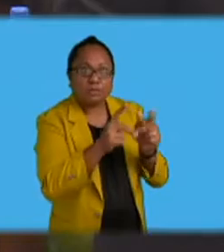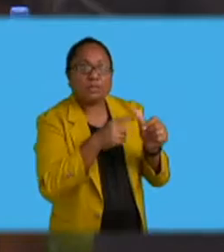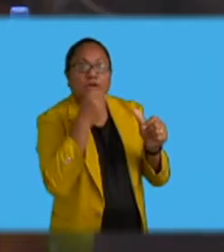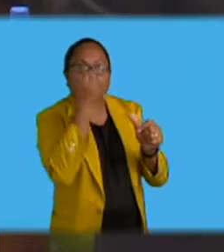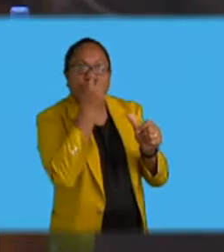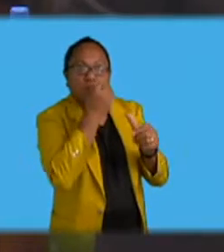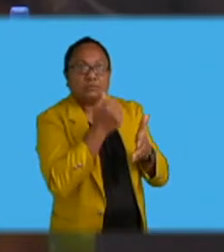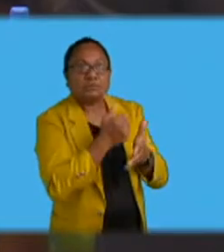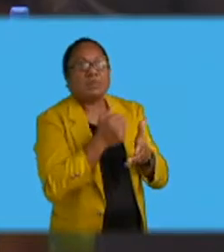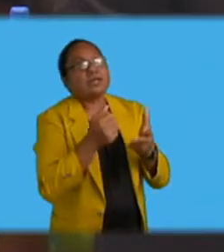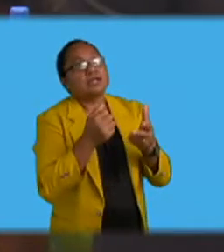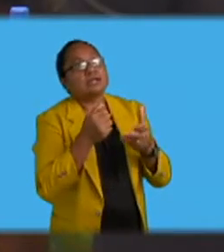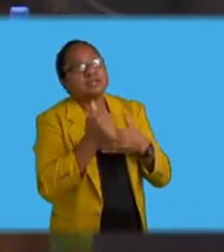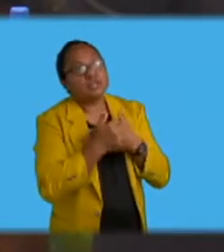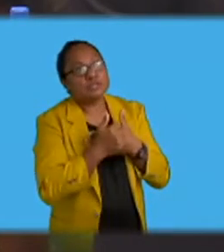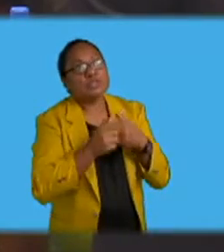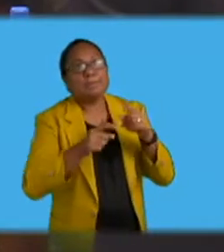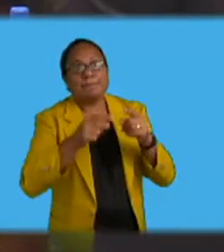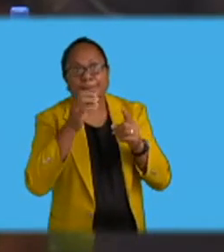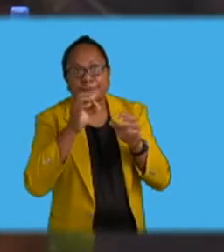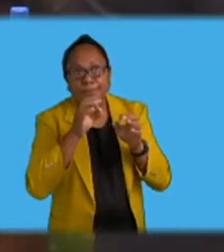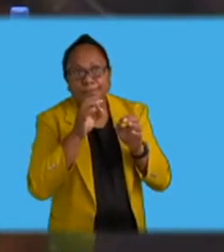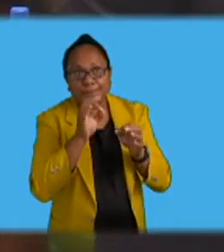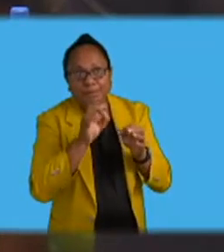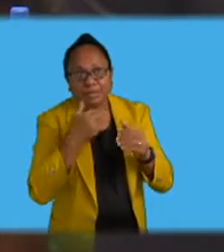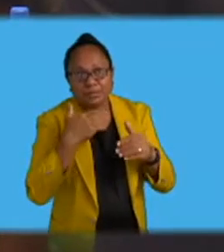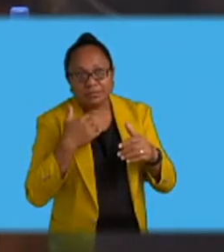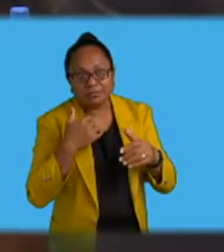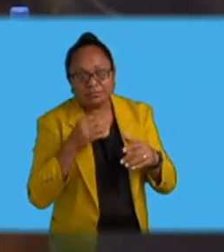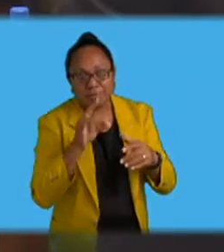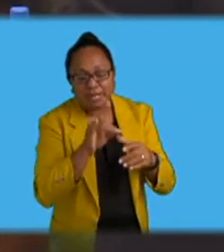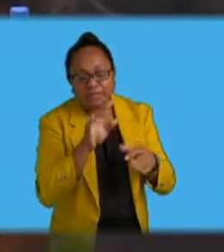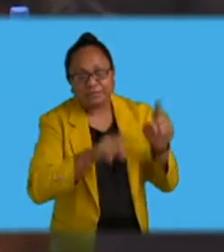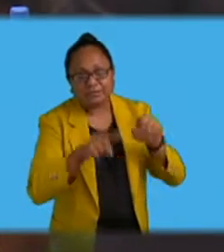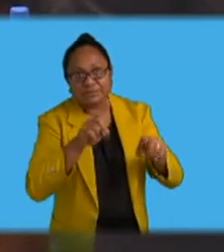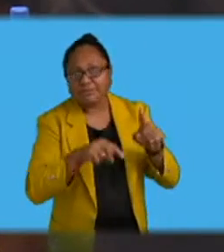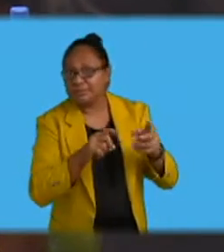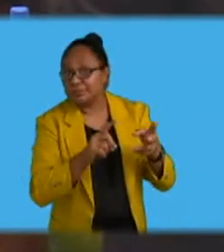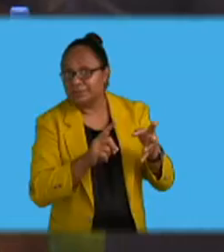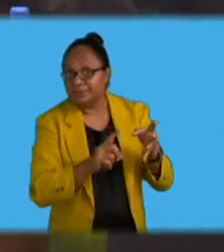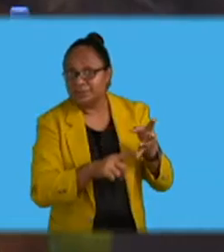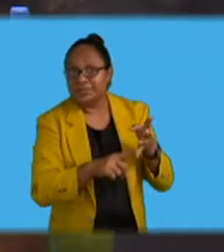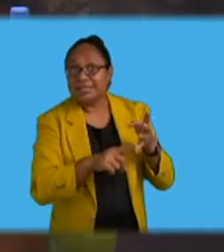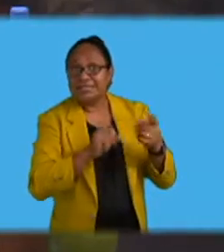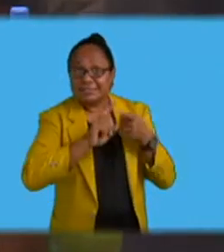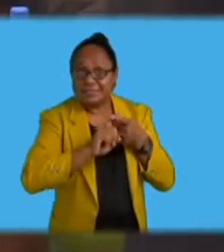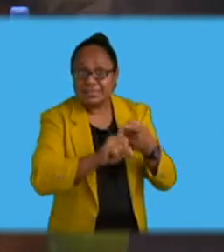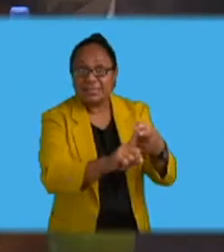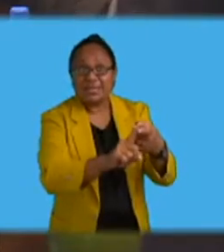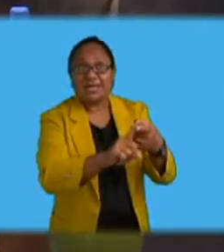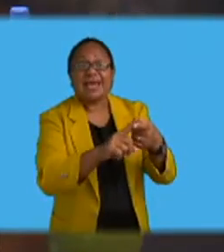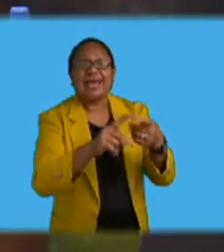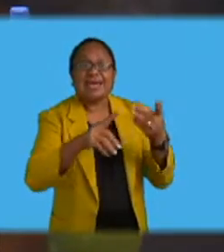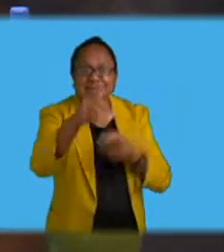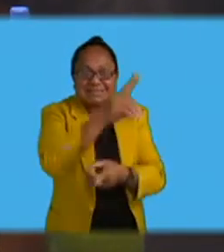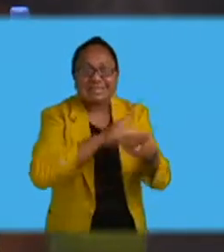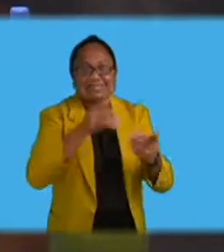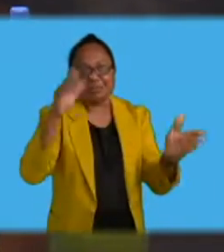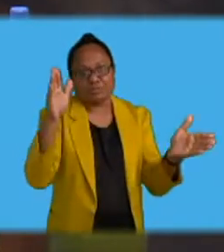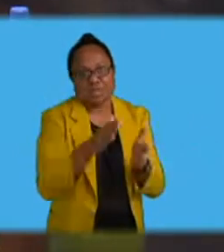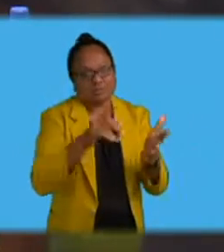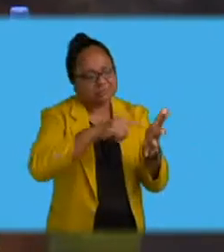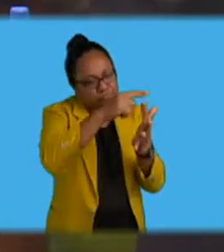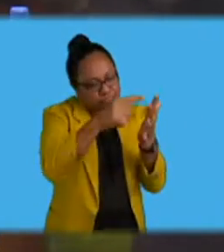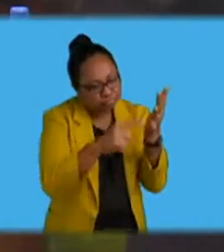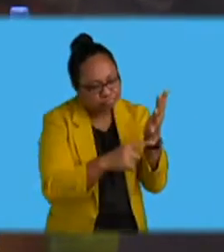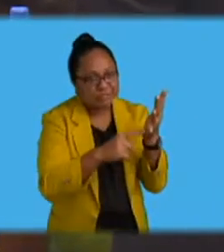security, biodiversity, conservation, environmental issues, sustainability, and disaster risk reduction. Madam